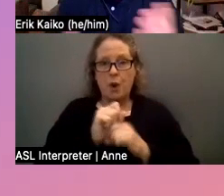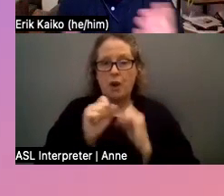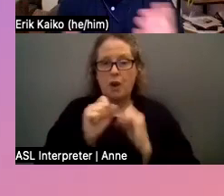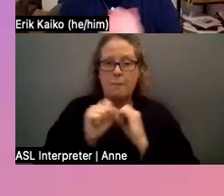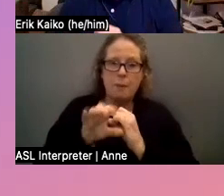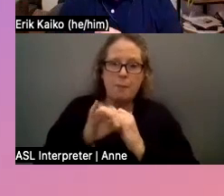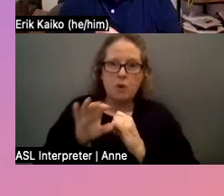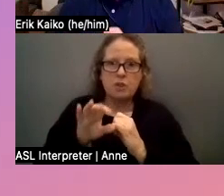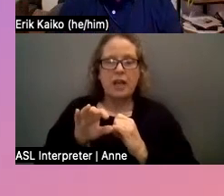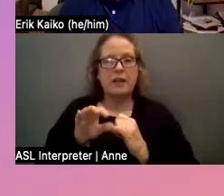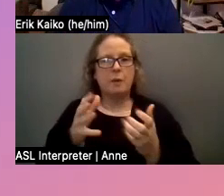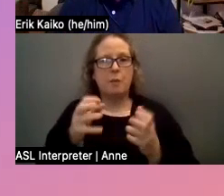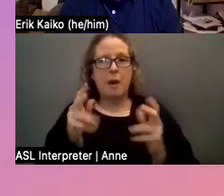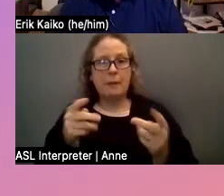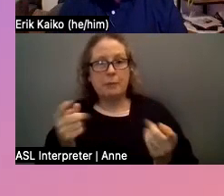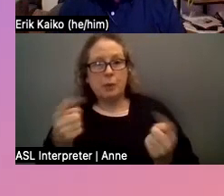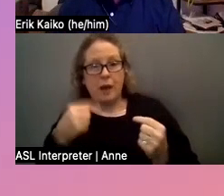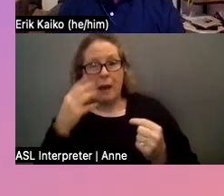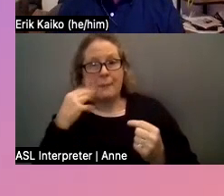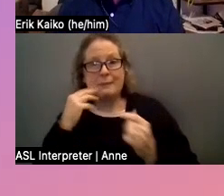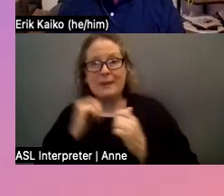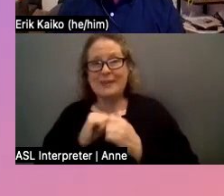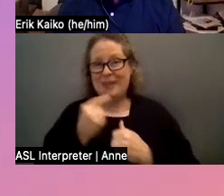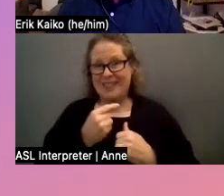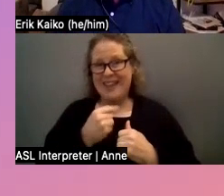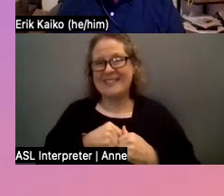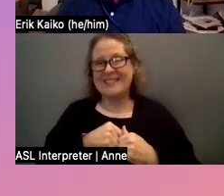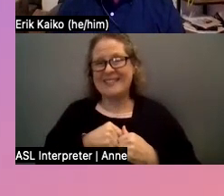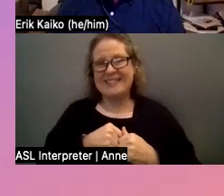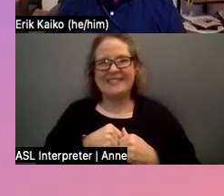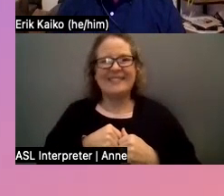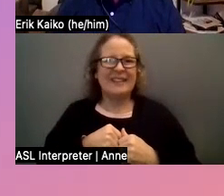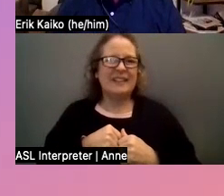come experience with us.